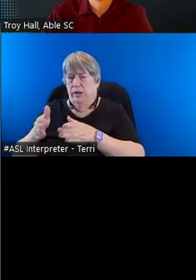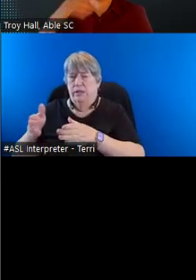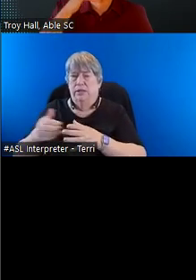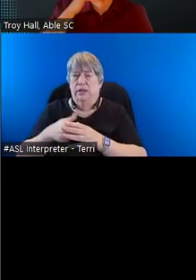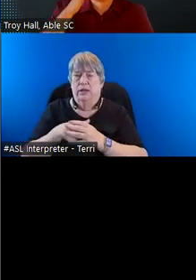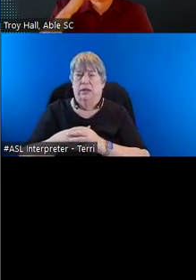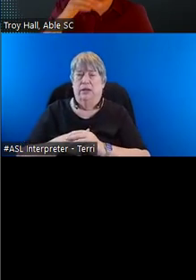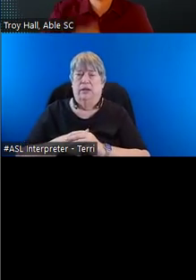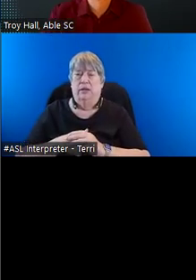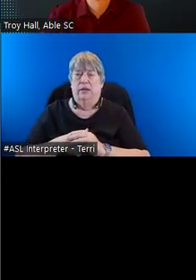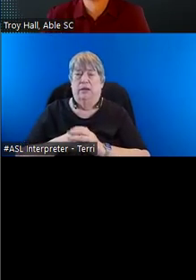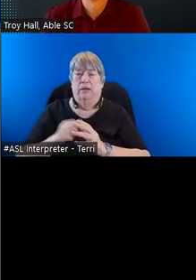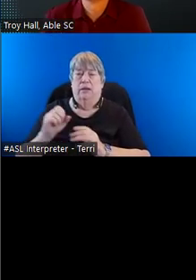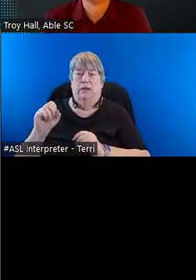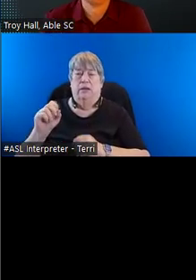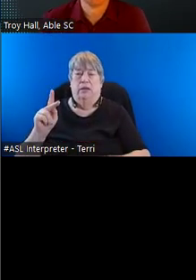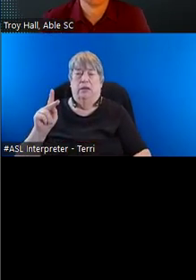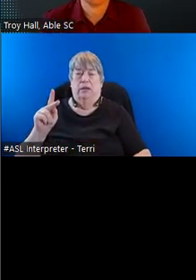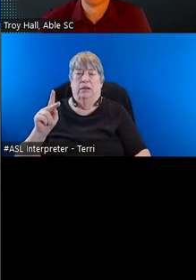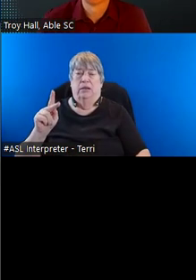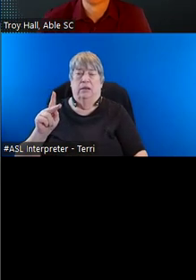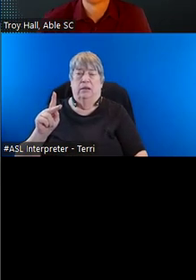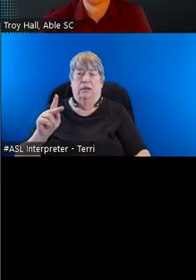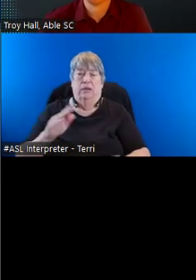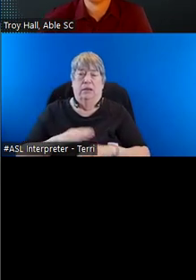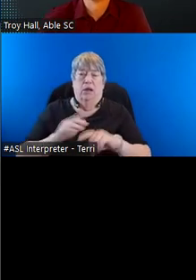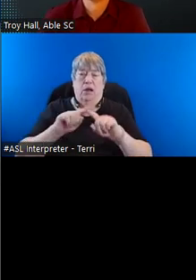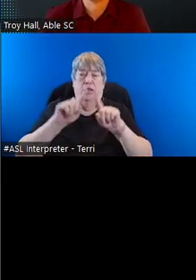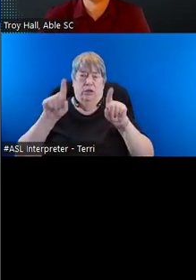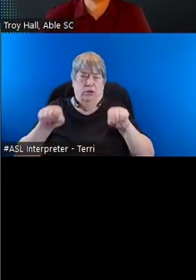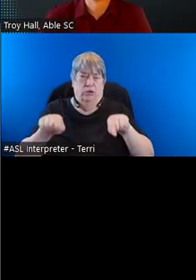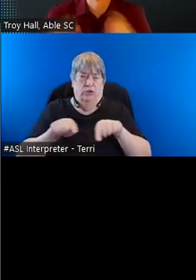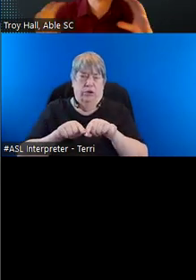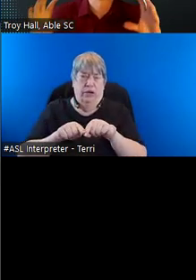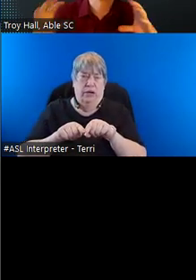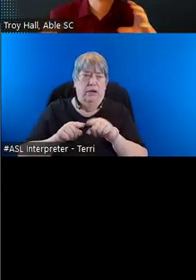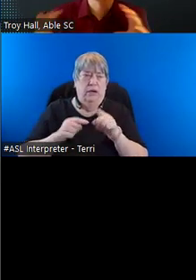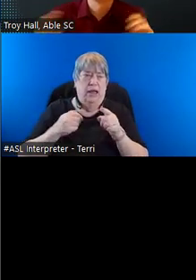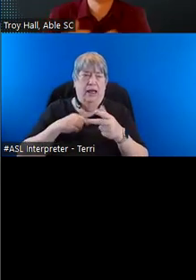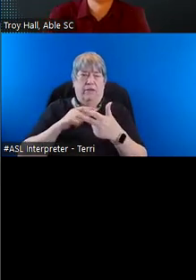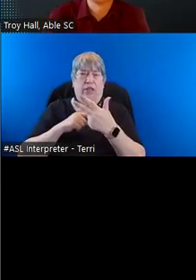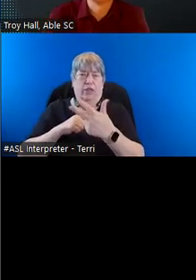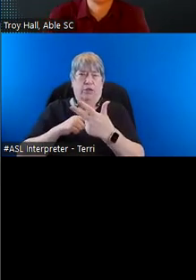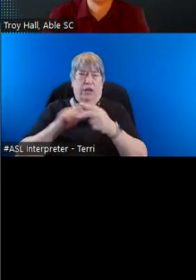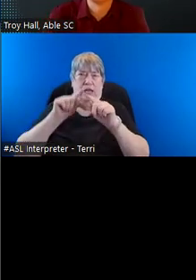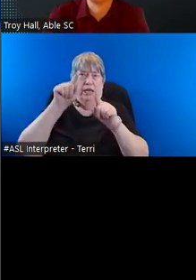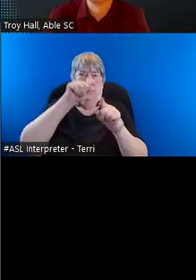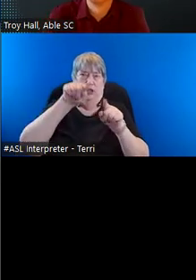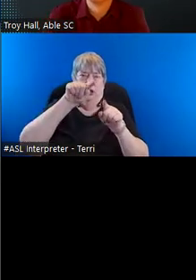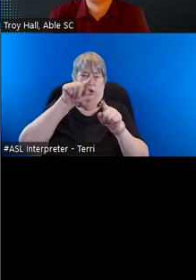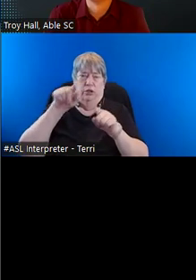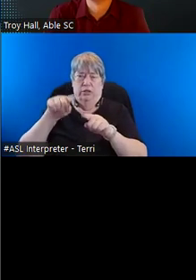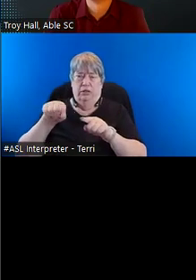Okay, on the screen, this might be a little bit hard to see, but I'm going to explain it. On the screen are 3 circles in varying shades of